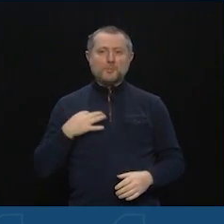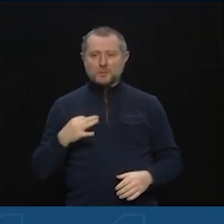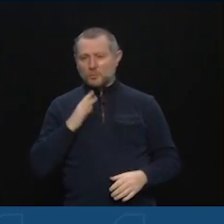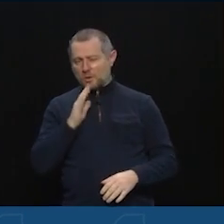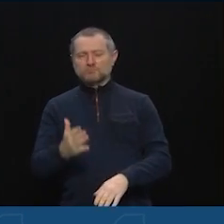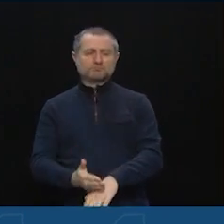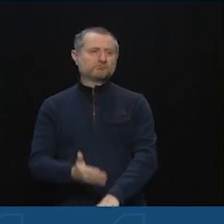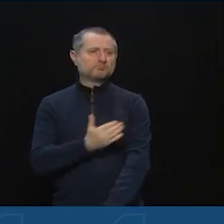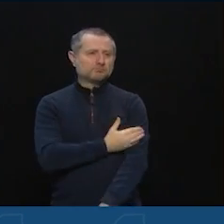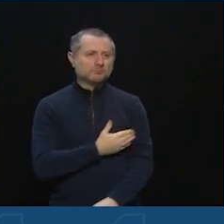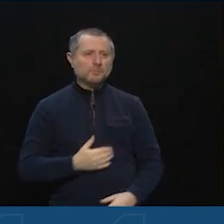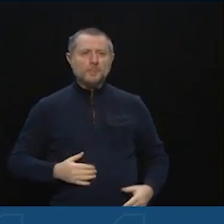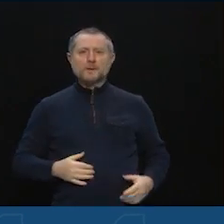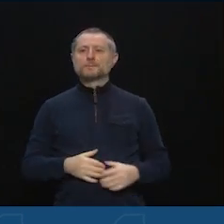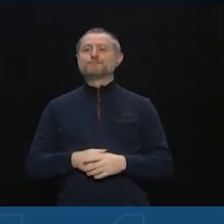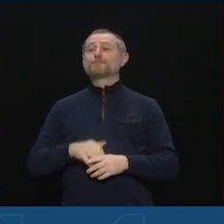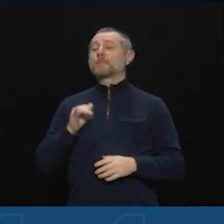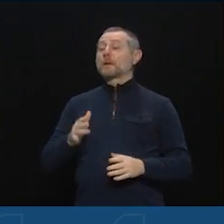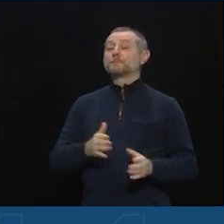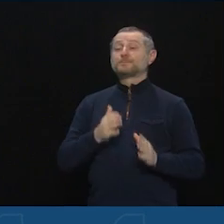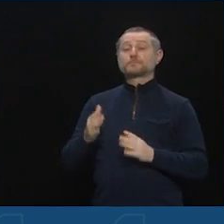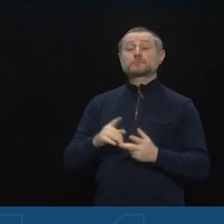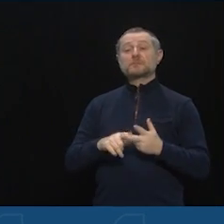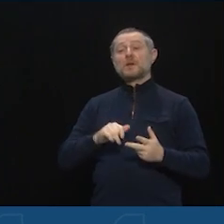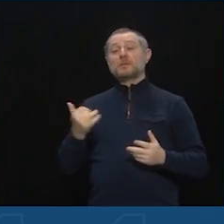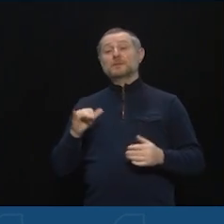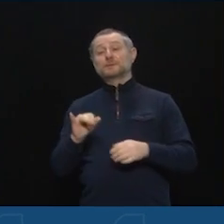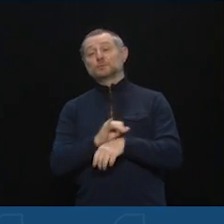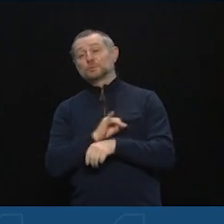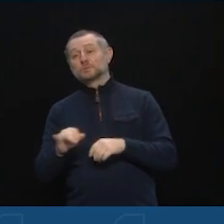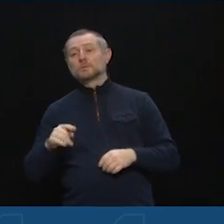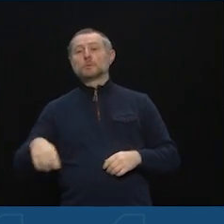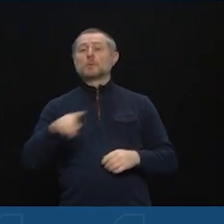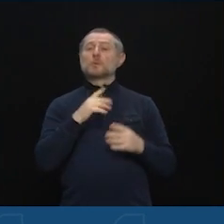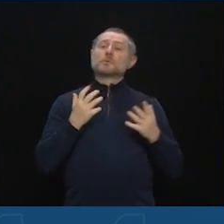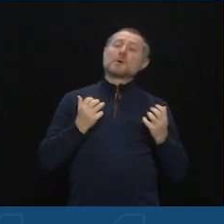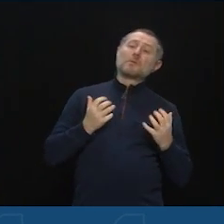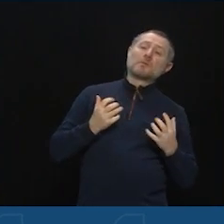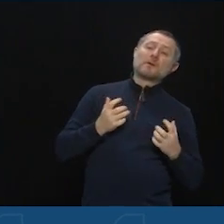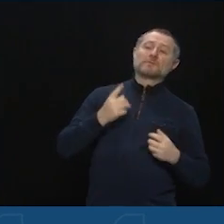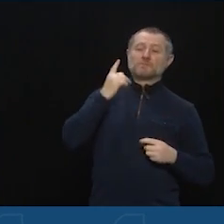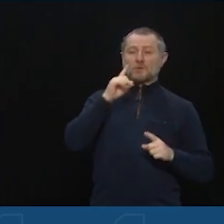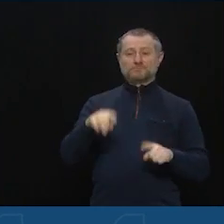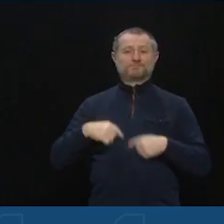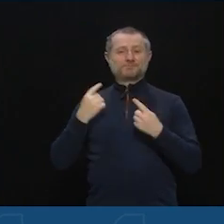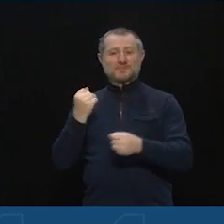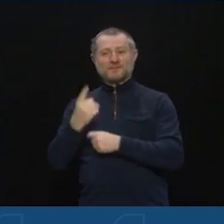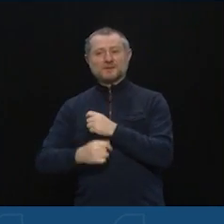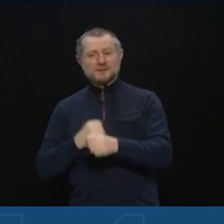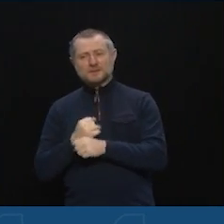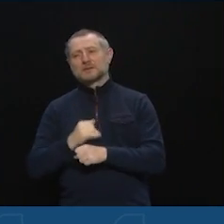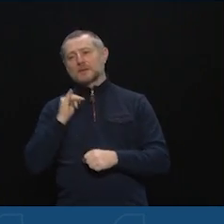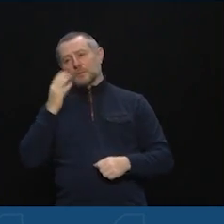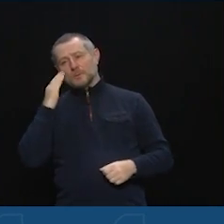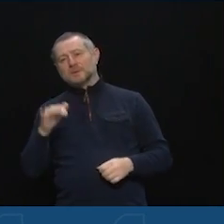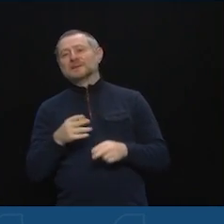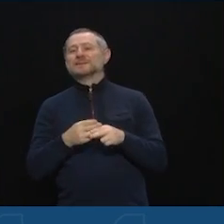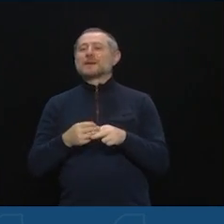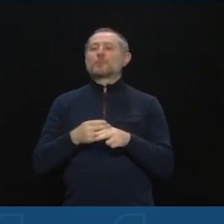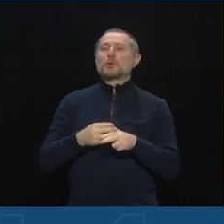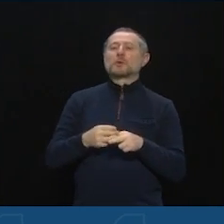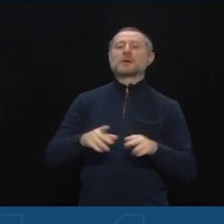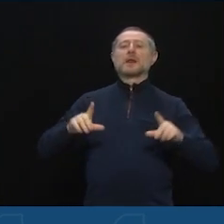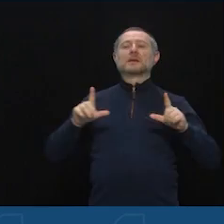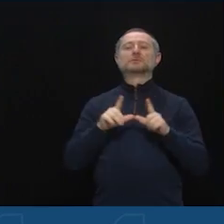The next aspect, which was something that the industry has been clamoring for years, as well as myself, is the temps in New York City. And along